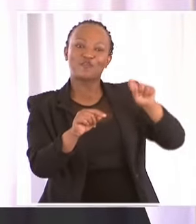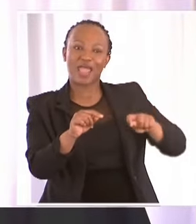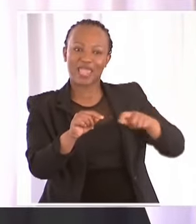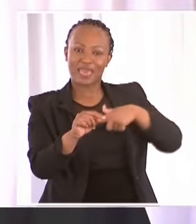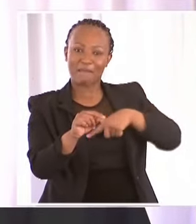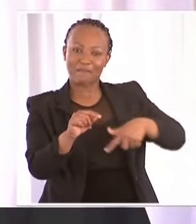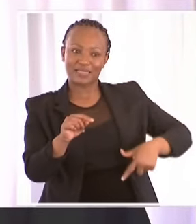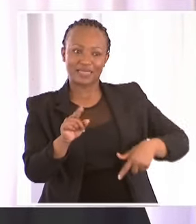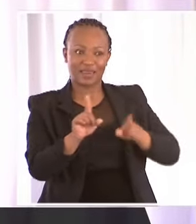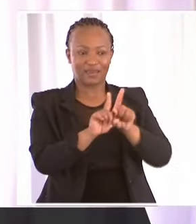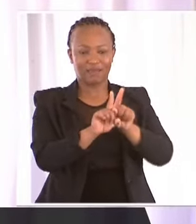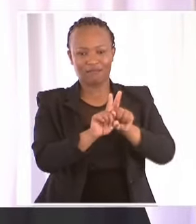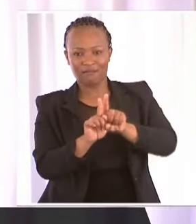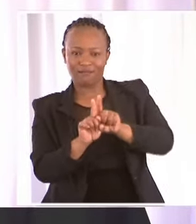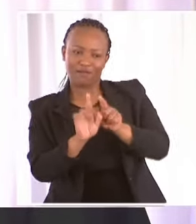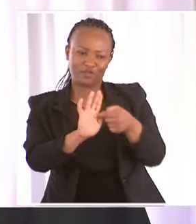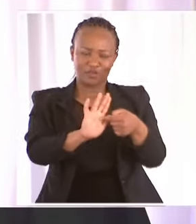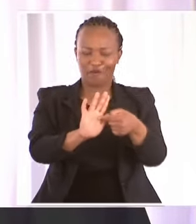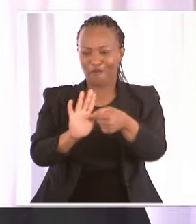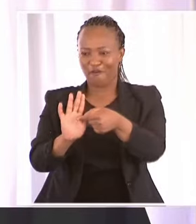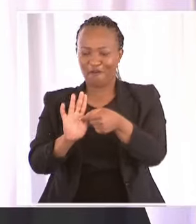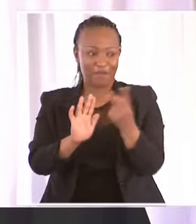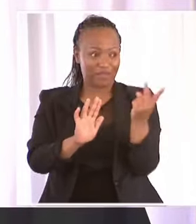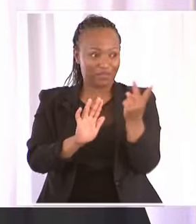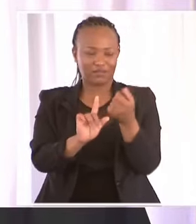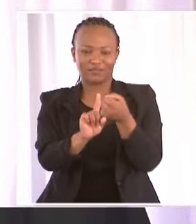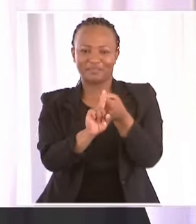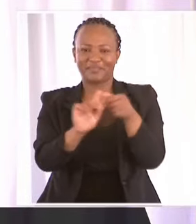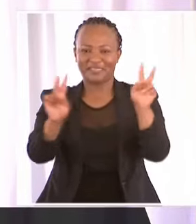maybe they will find peace together.